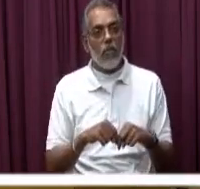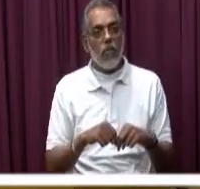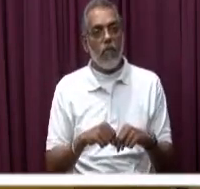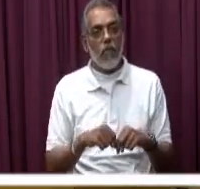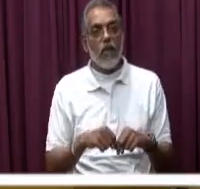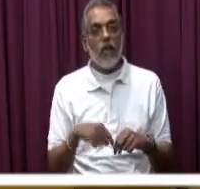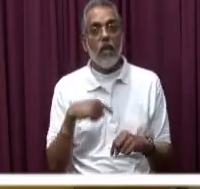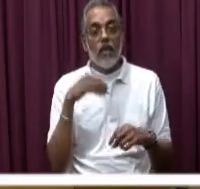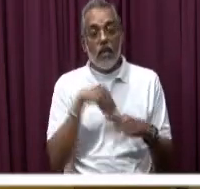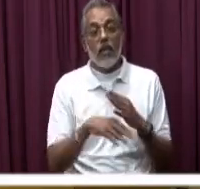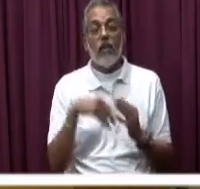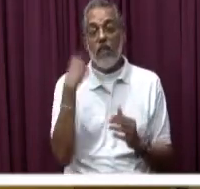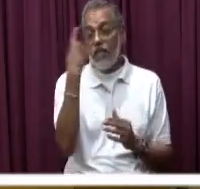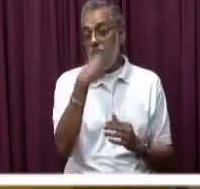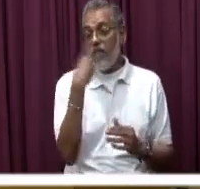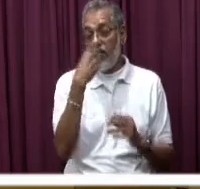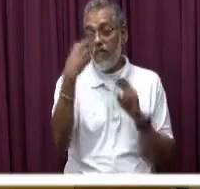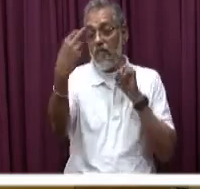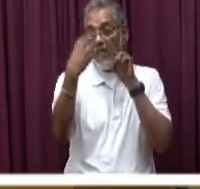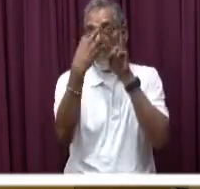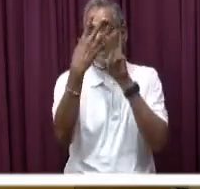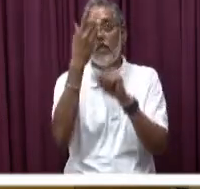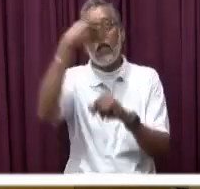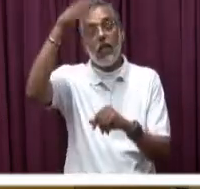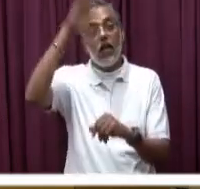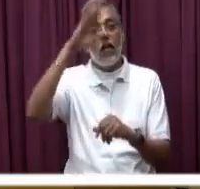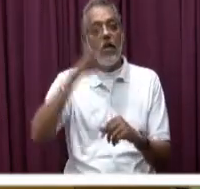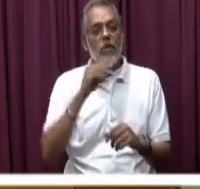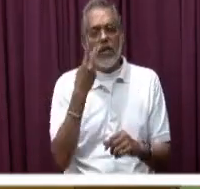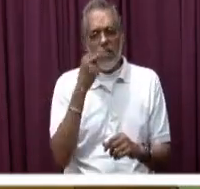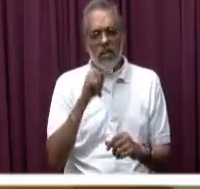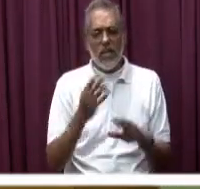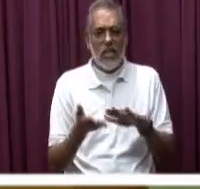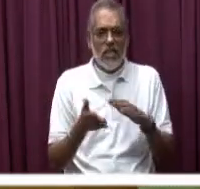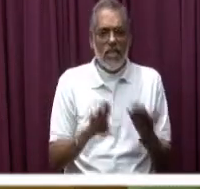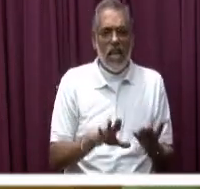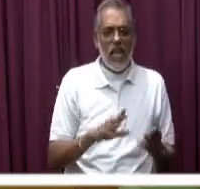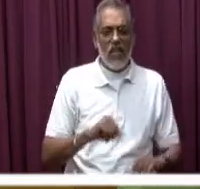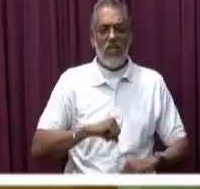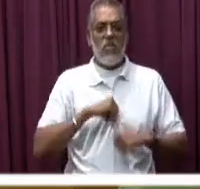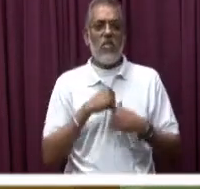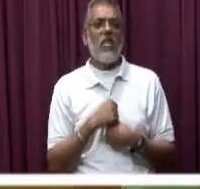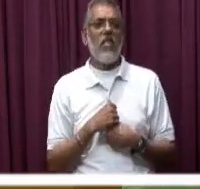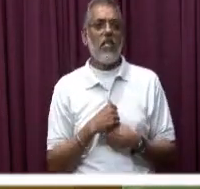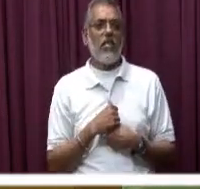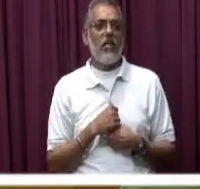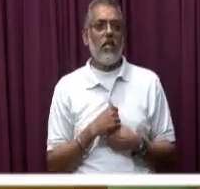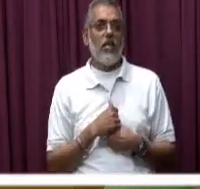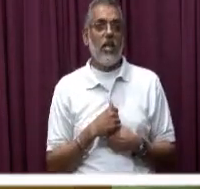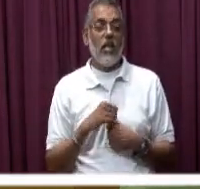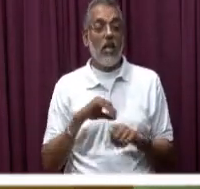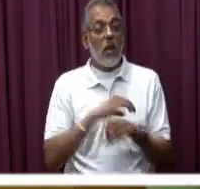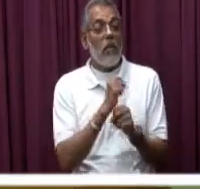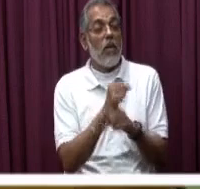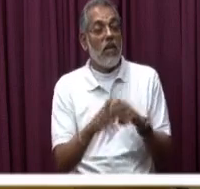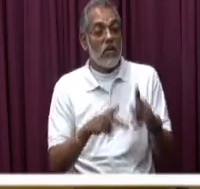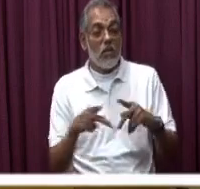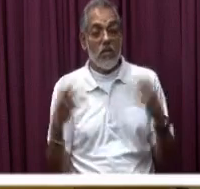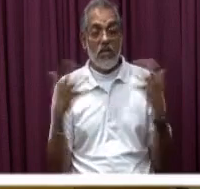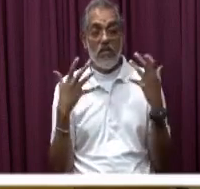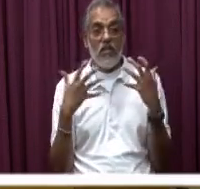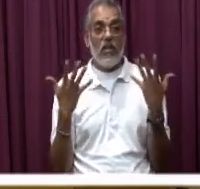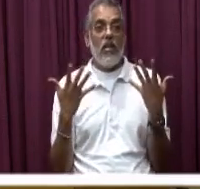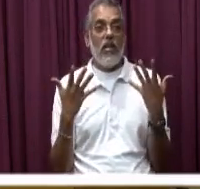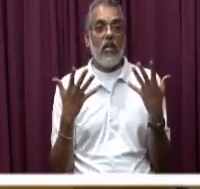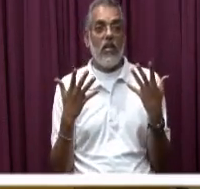of God, what we experience is a dying of the ego, and it is terrifying for many. And that's why the spiritual journey is